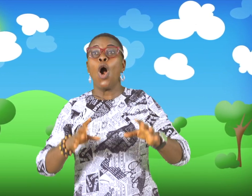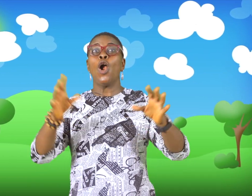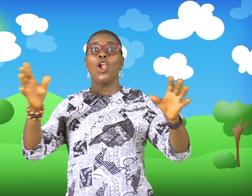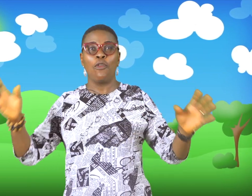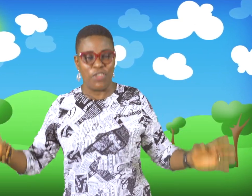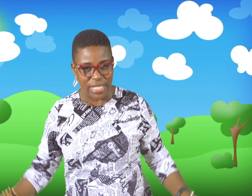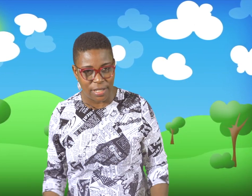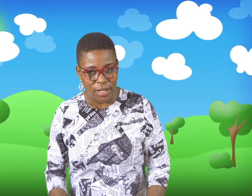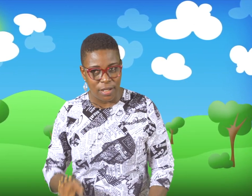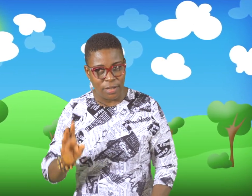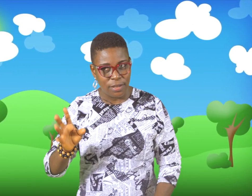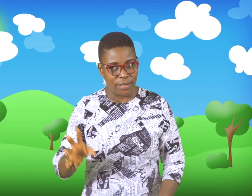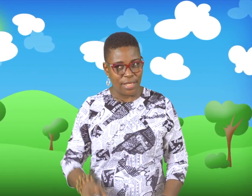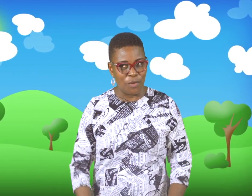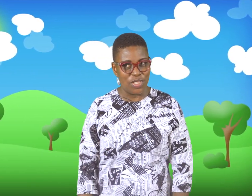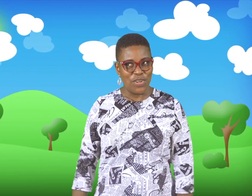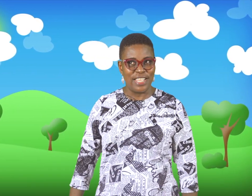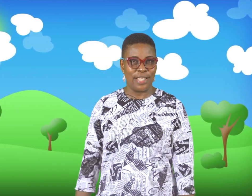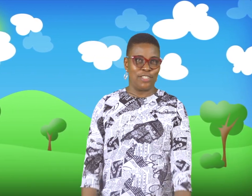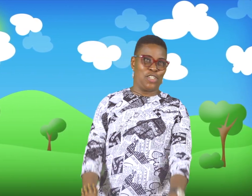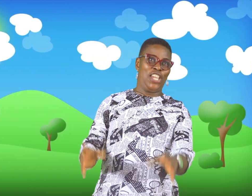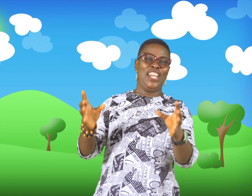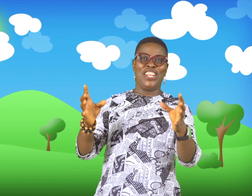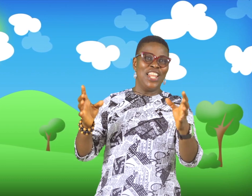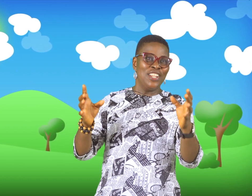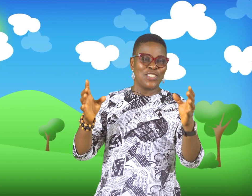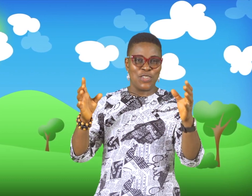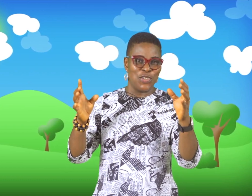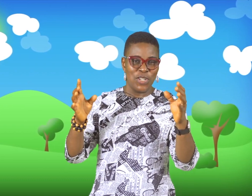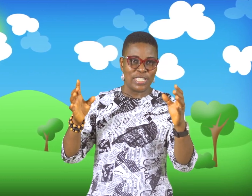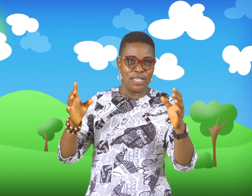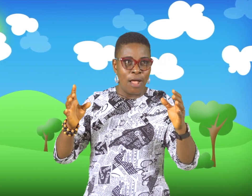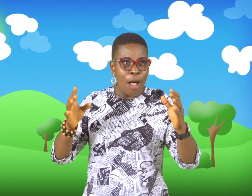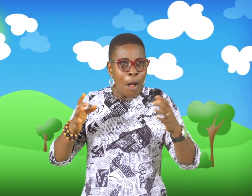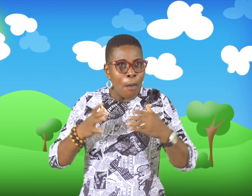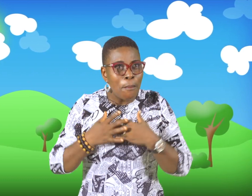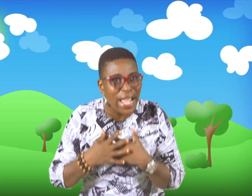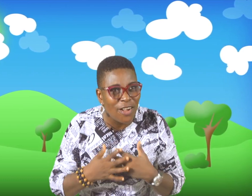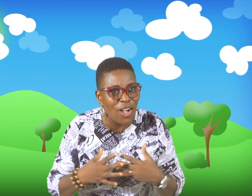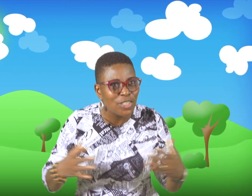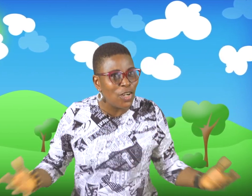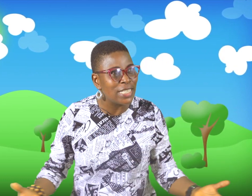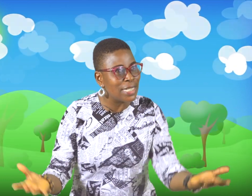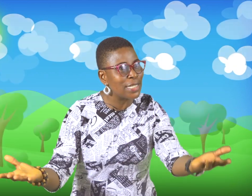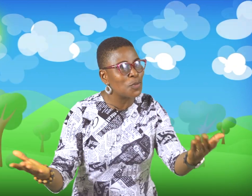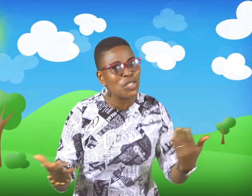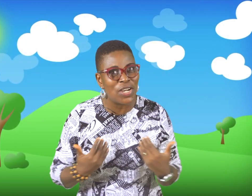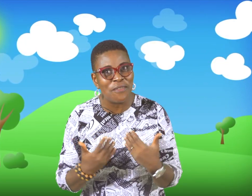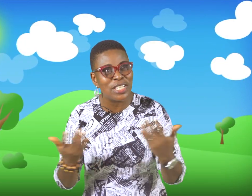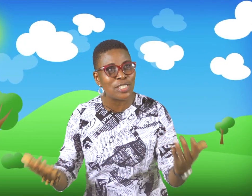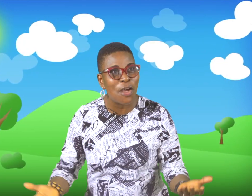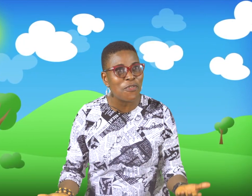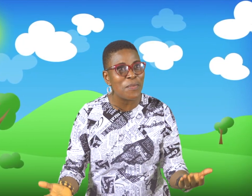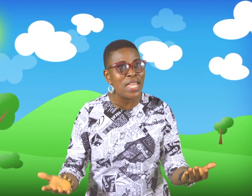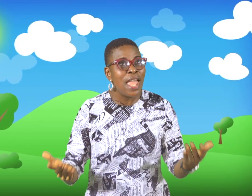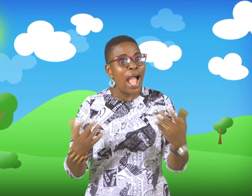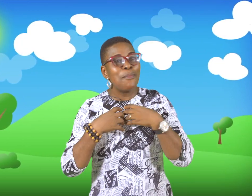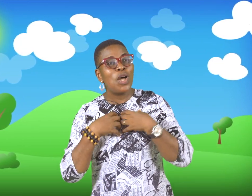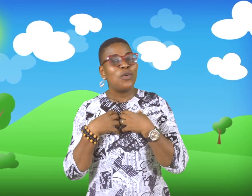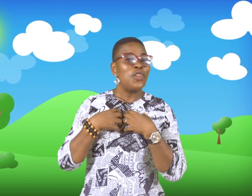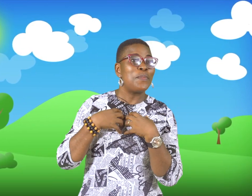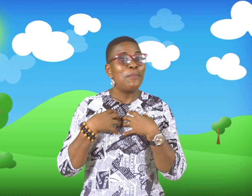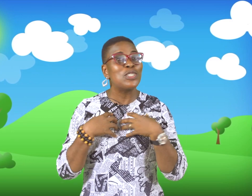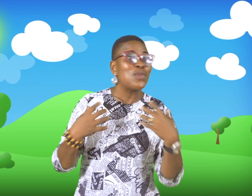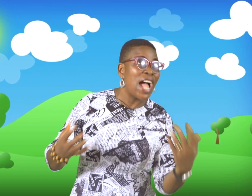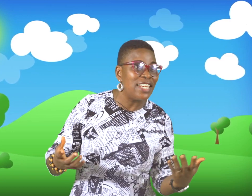peep all of it so that we don't get scared. So you don't see, my God, God, this is what you have in store for me.